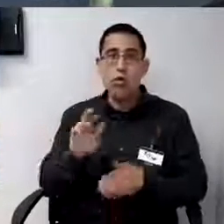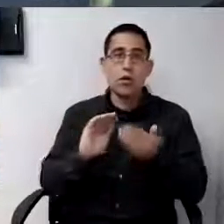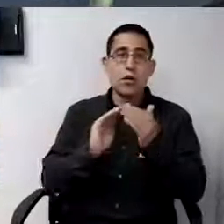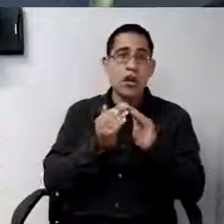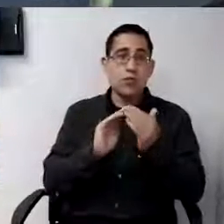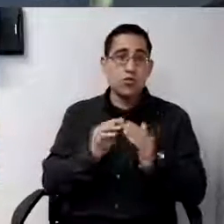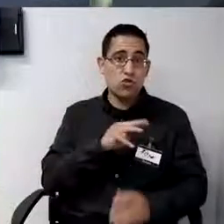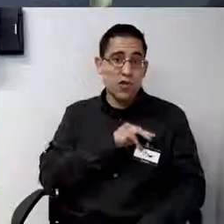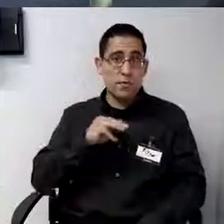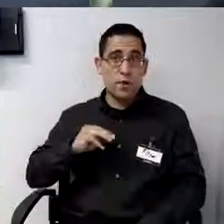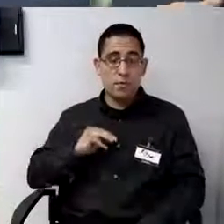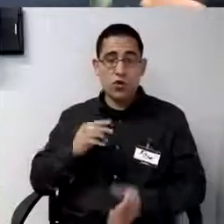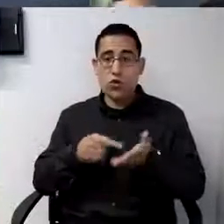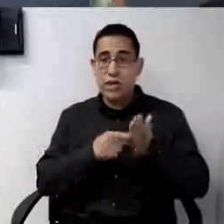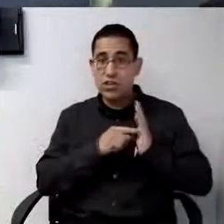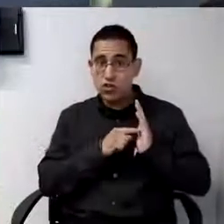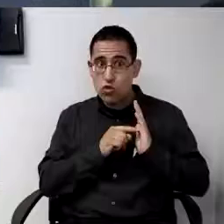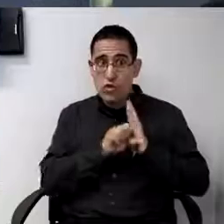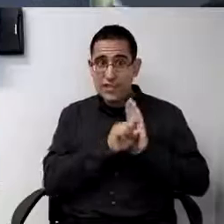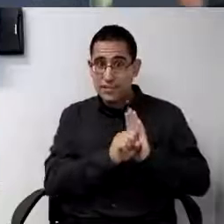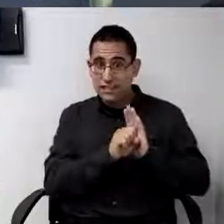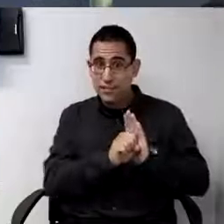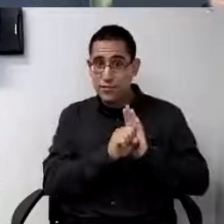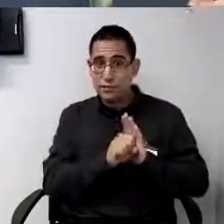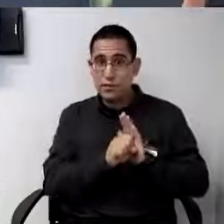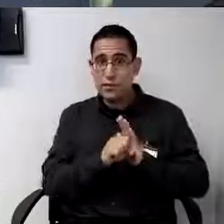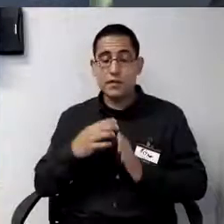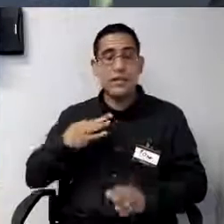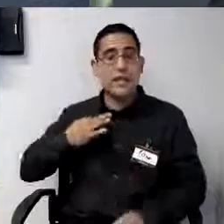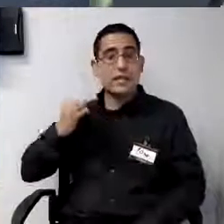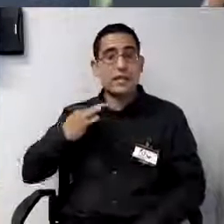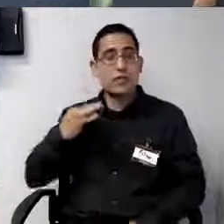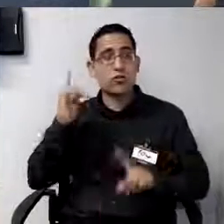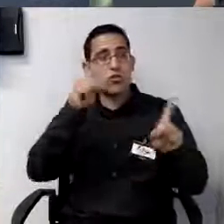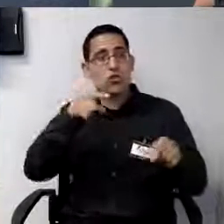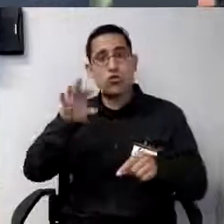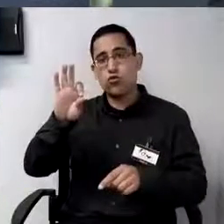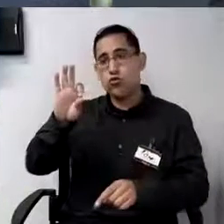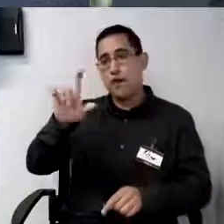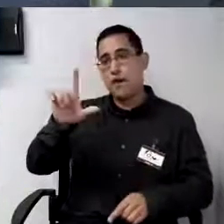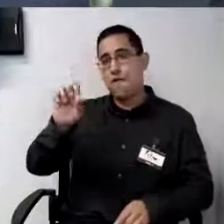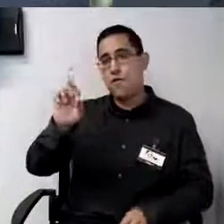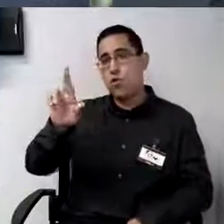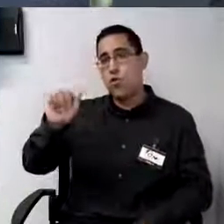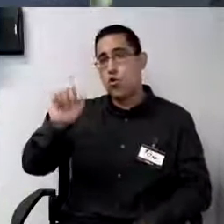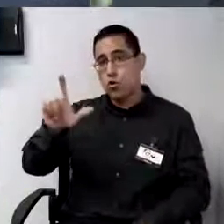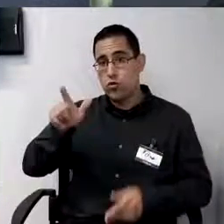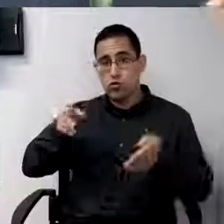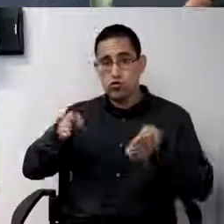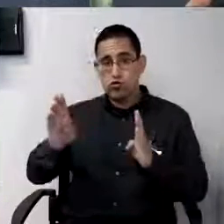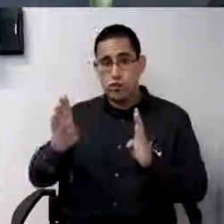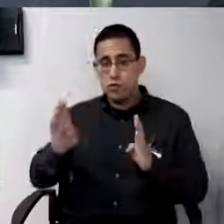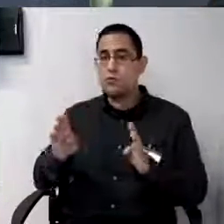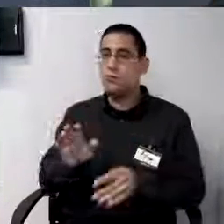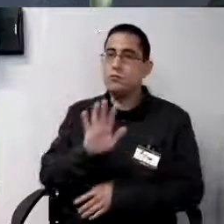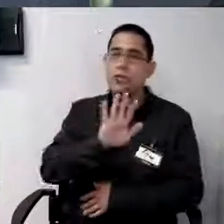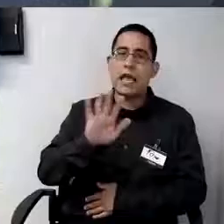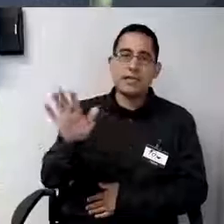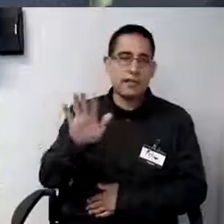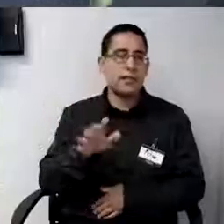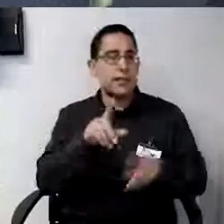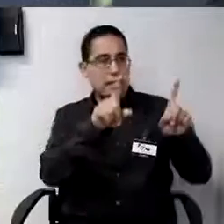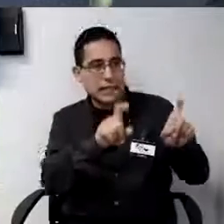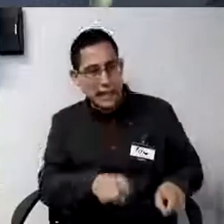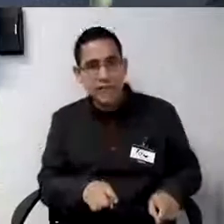showing symptoms and therefore was eligible to come to Floral Street and have a specimen collected, and they